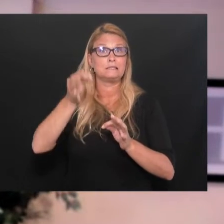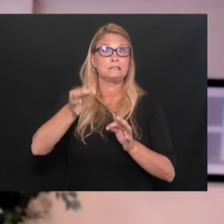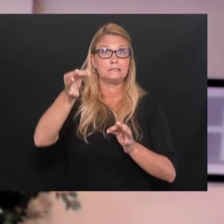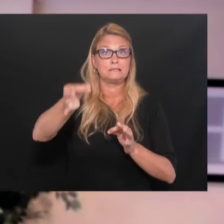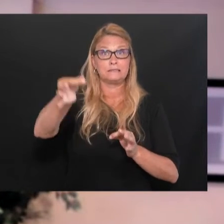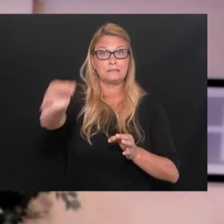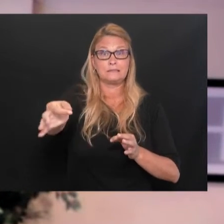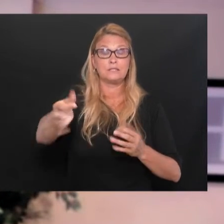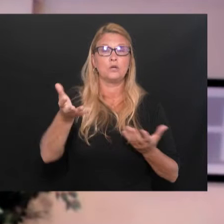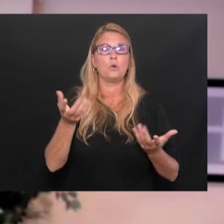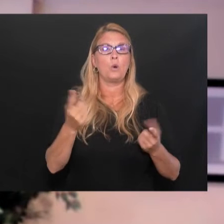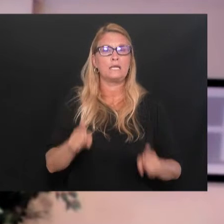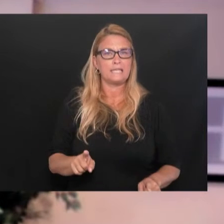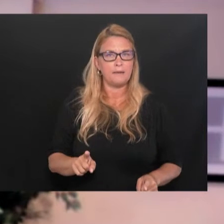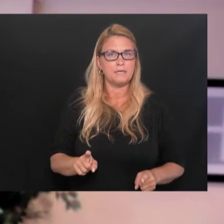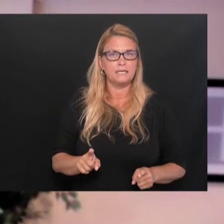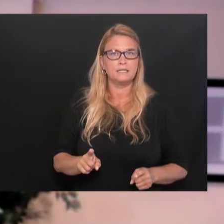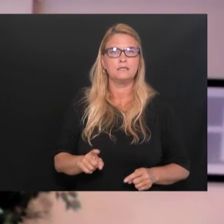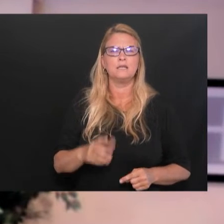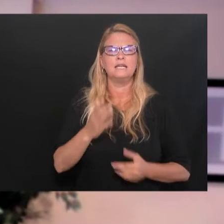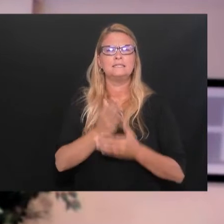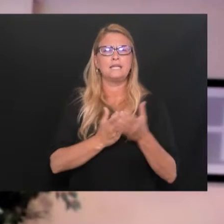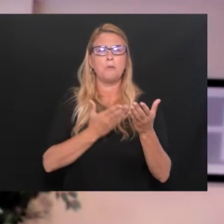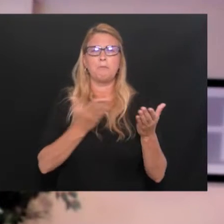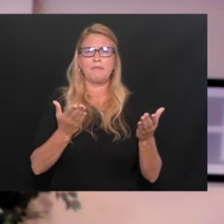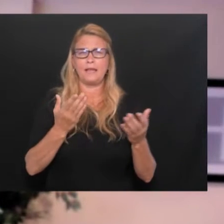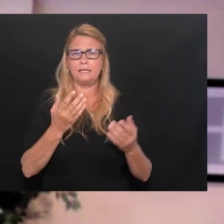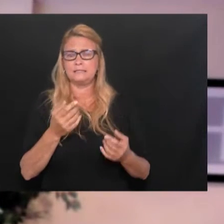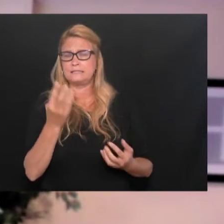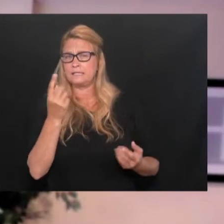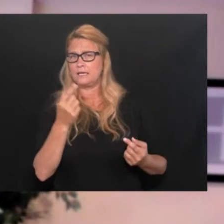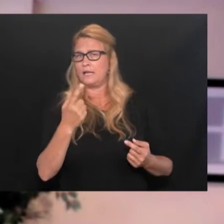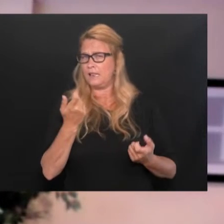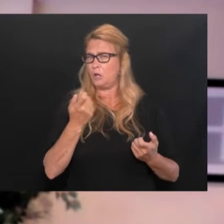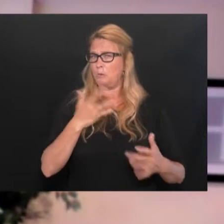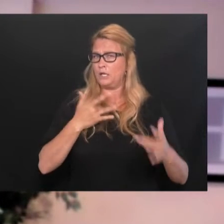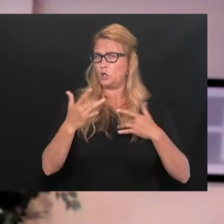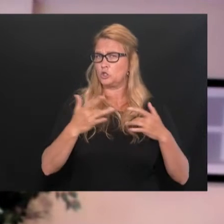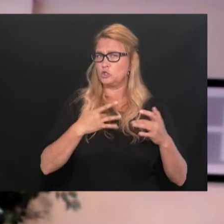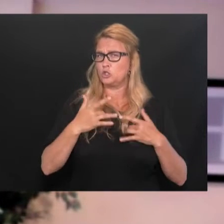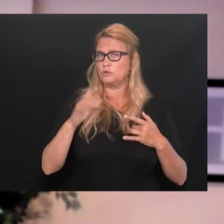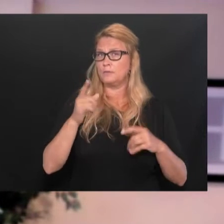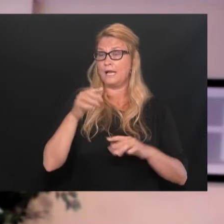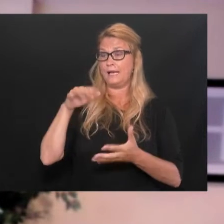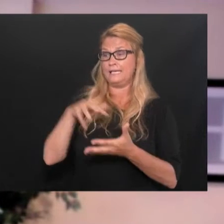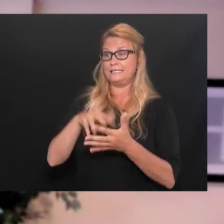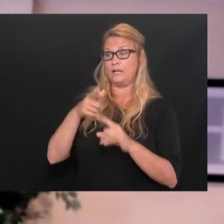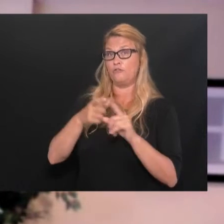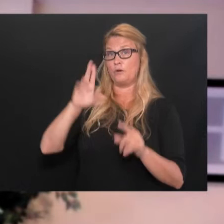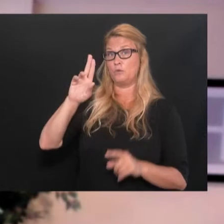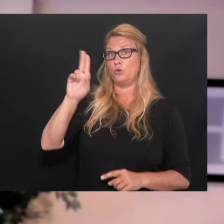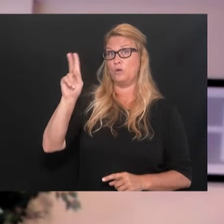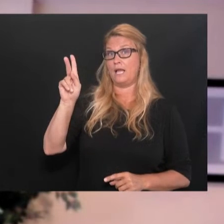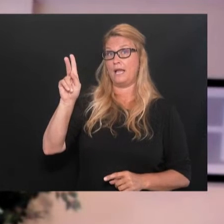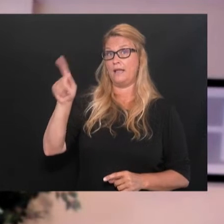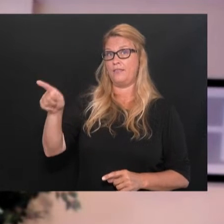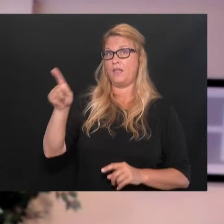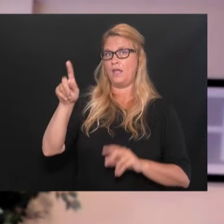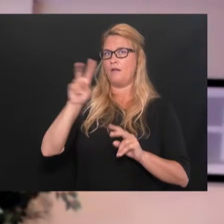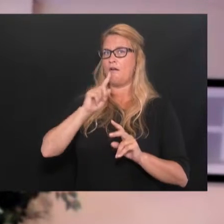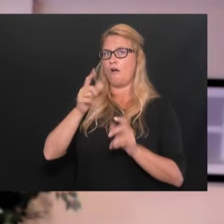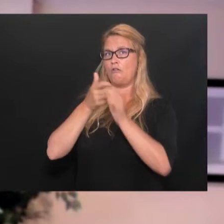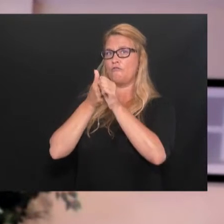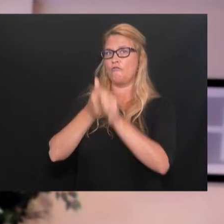that should really give us some pause. First one is a study out of the United Kingdom, where they've looked at